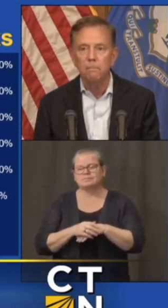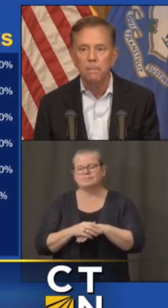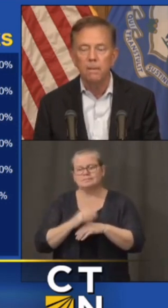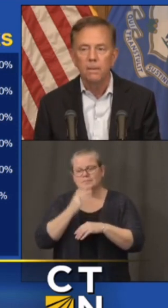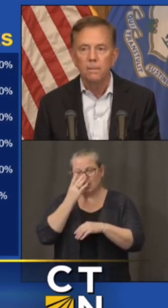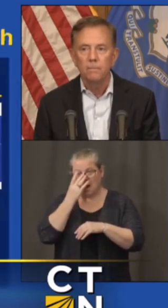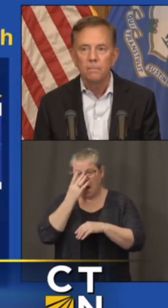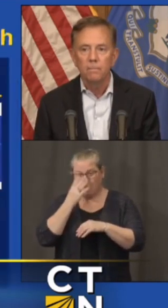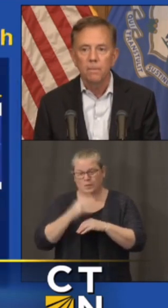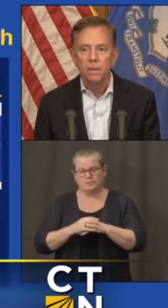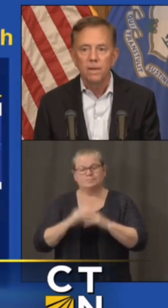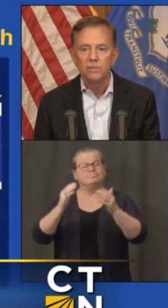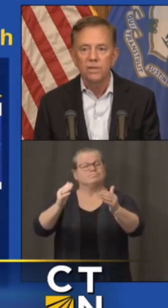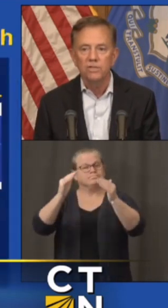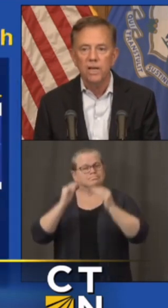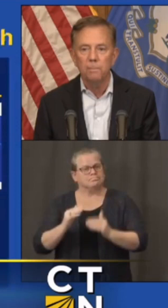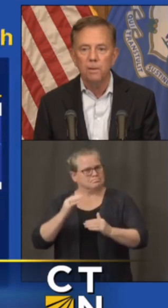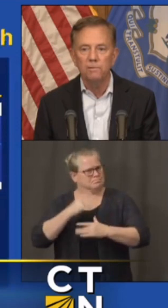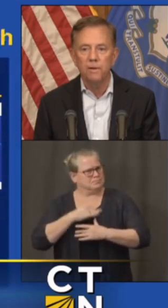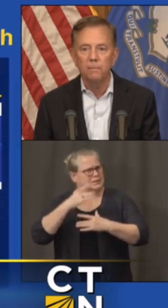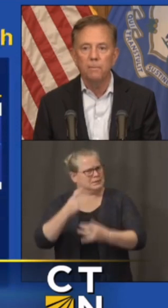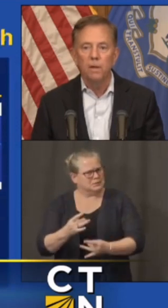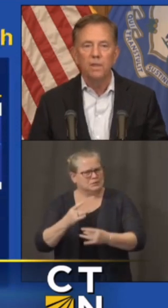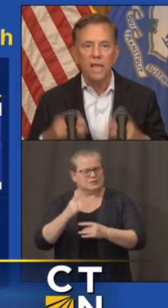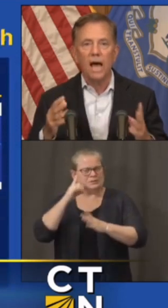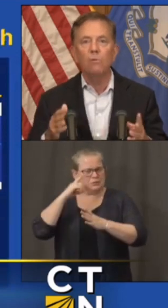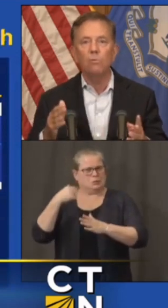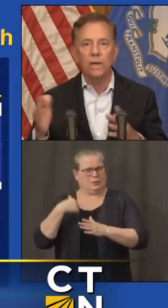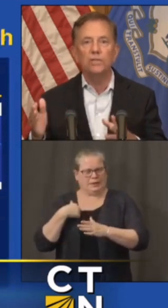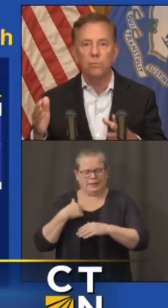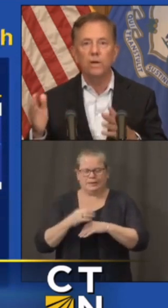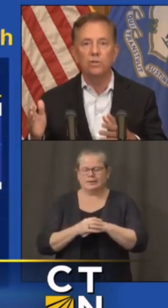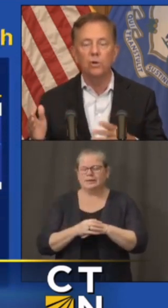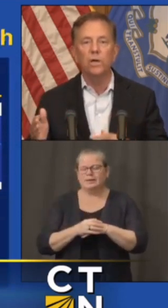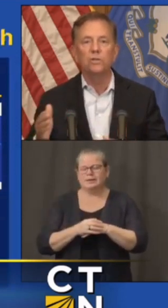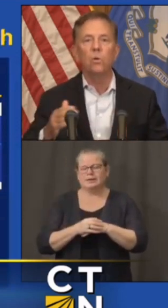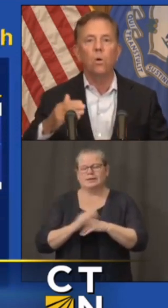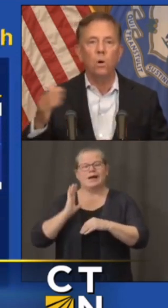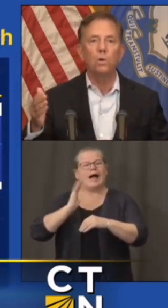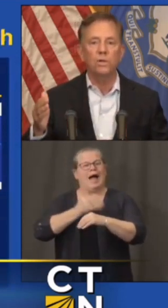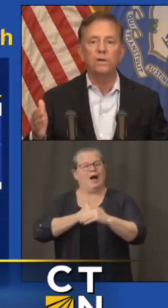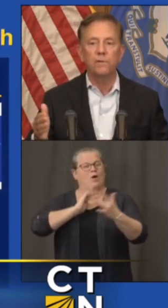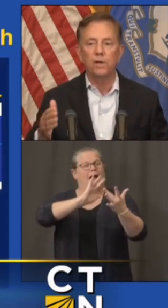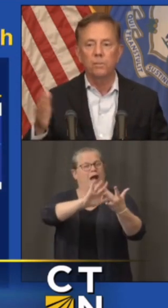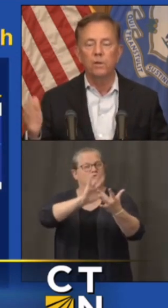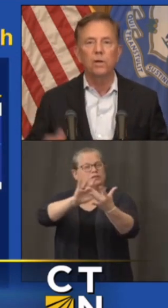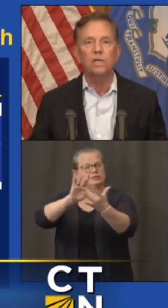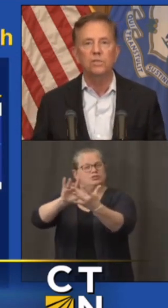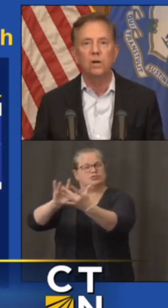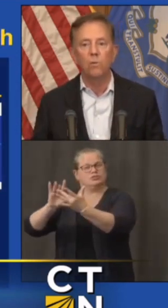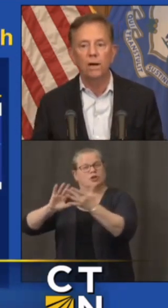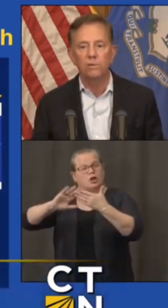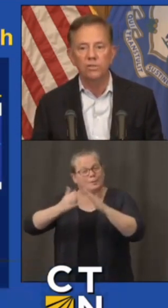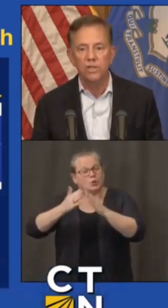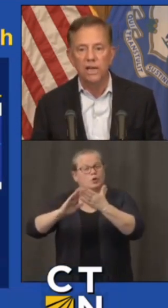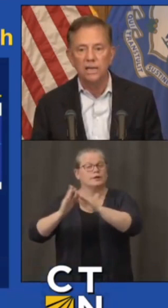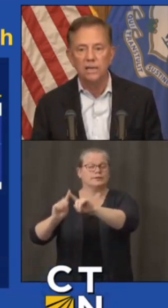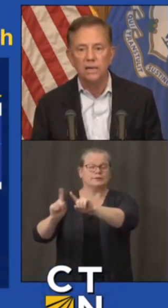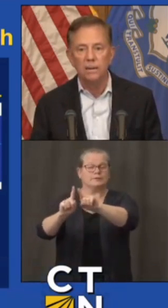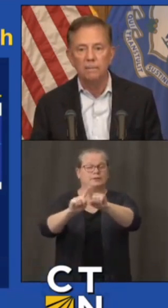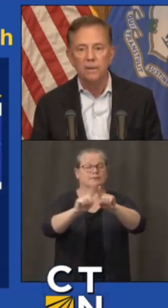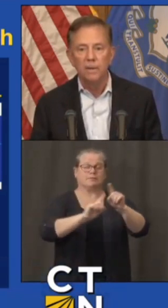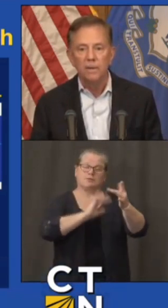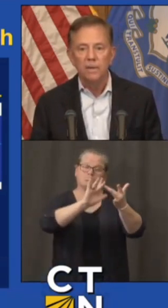up? It's an example of the outreach we are doing to all the different communities around the